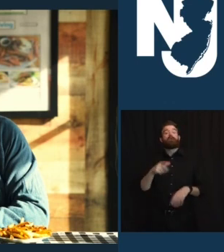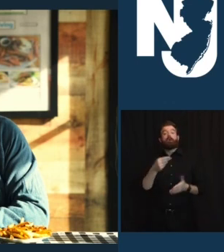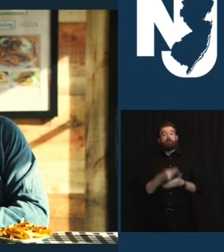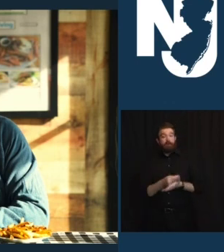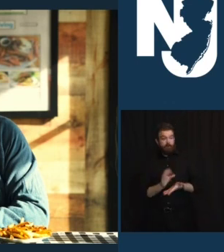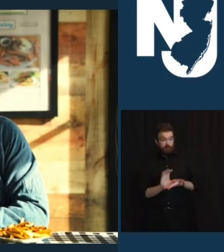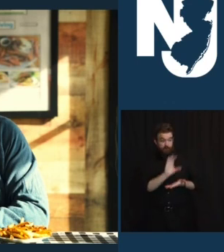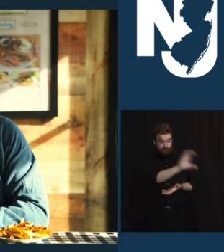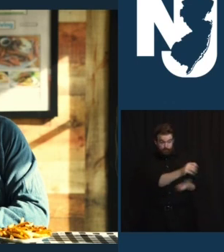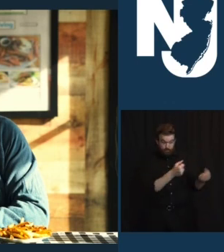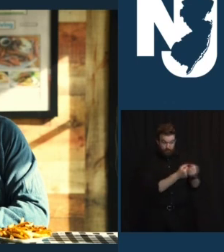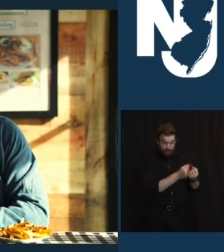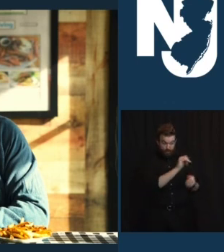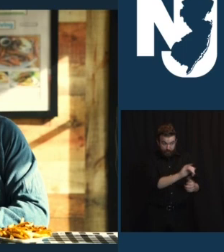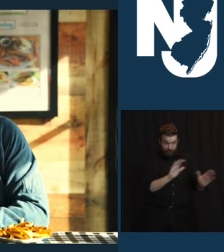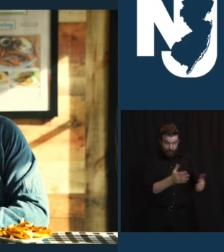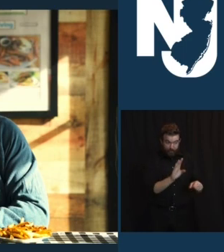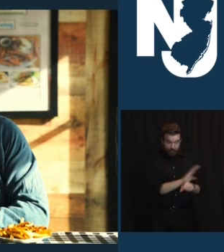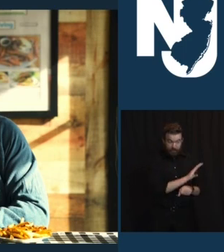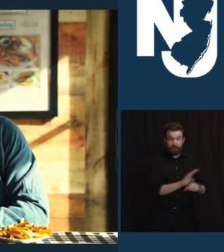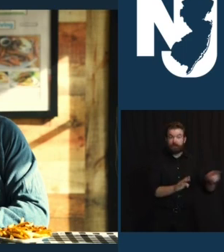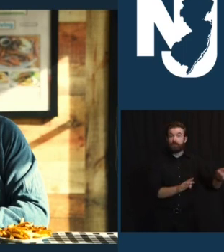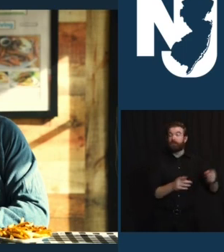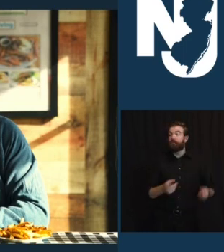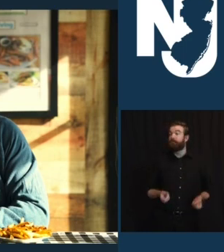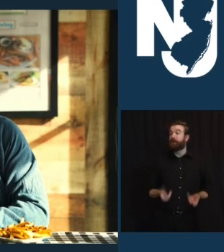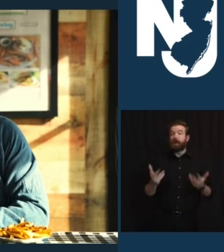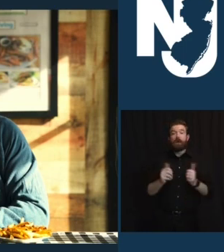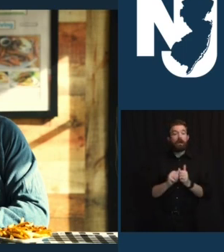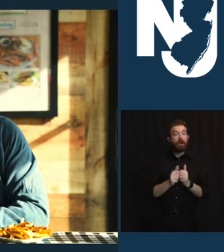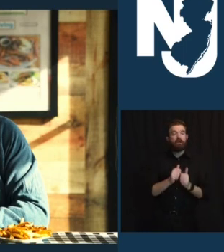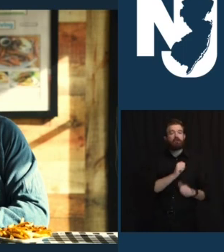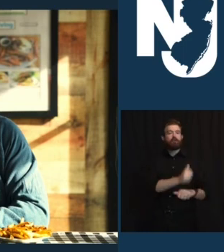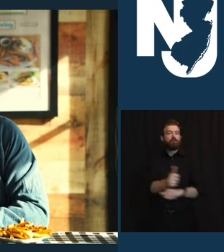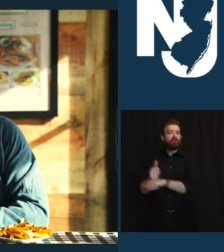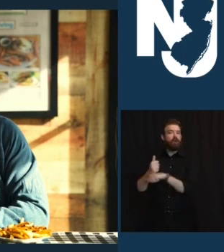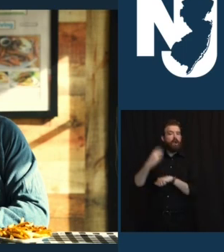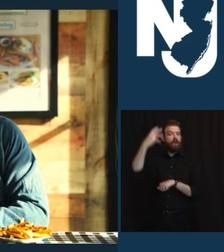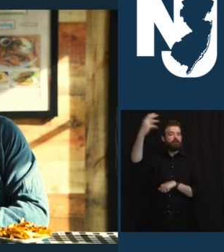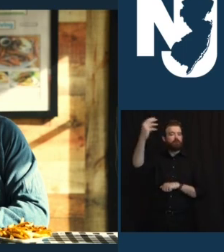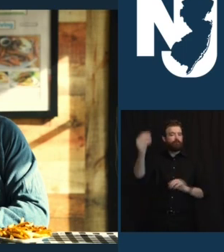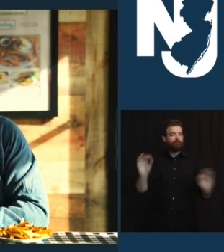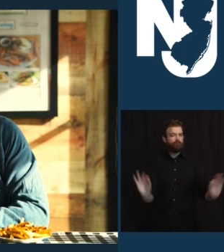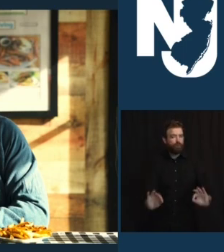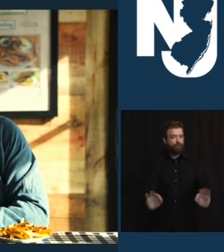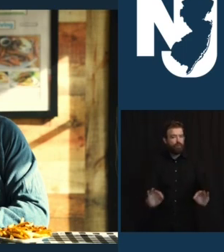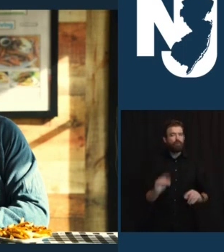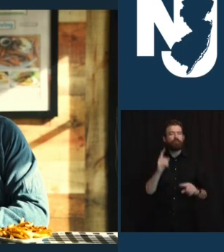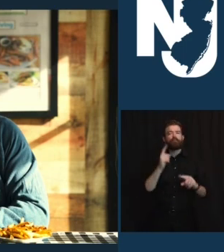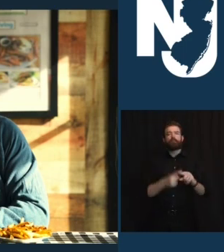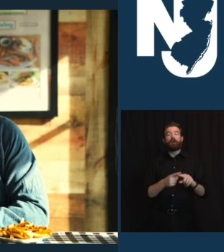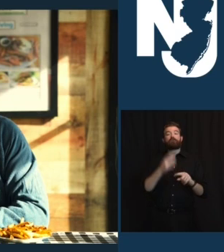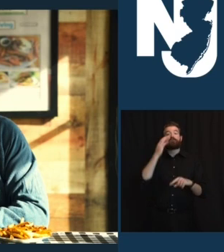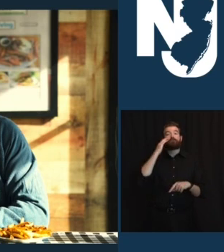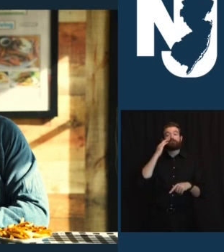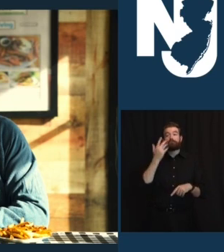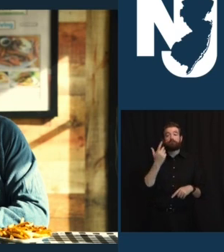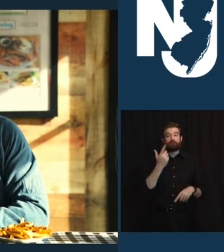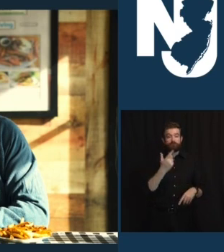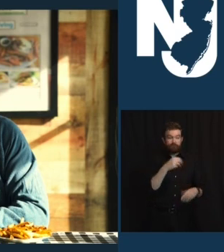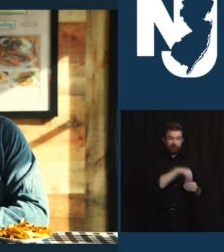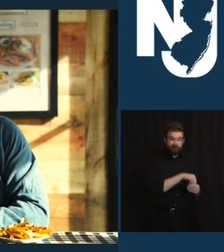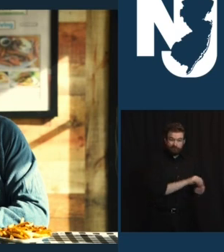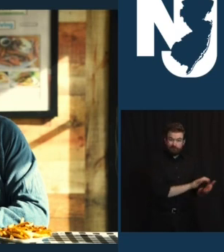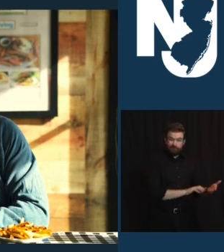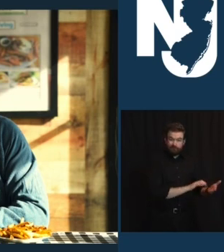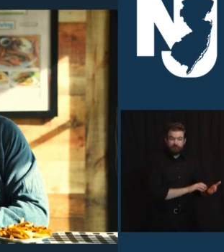his customers. He installed a mobile point of sale system and was able to keep current with his rent and utilities.